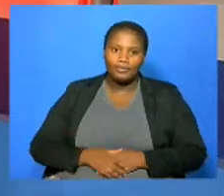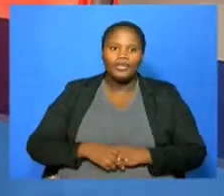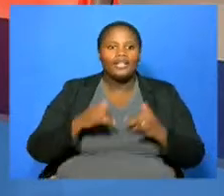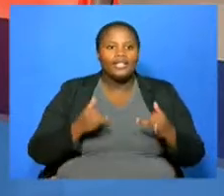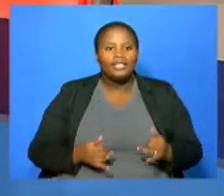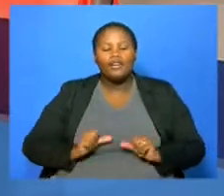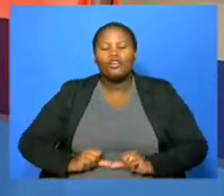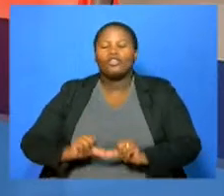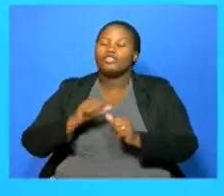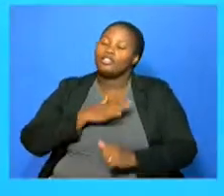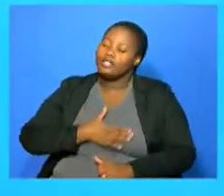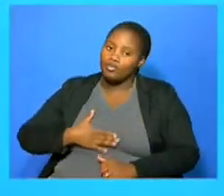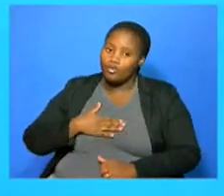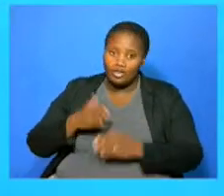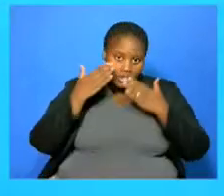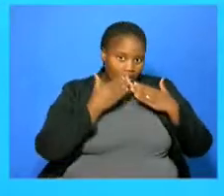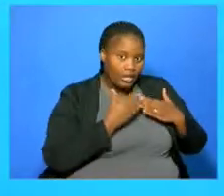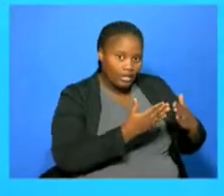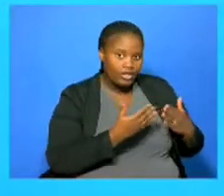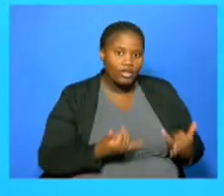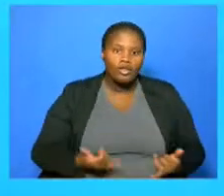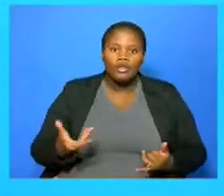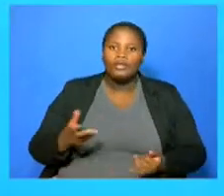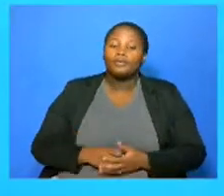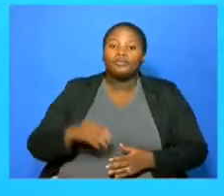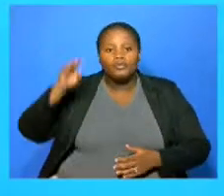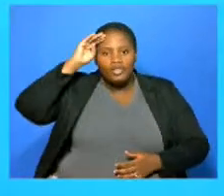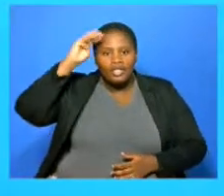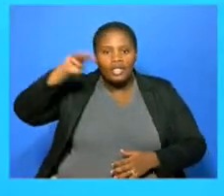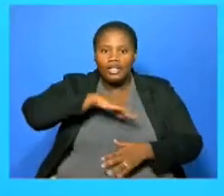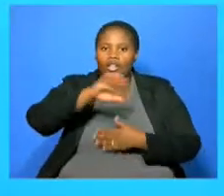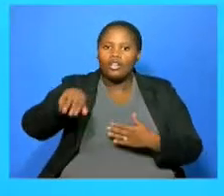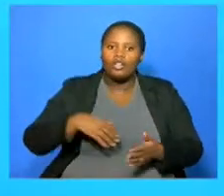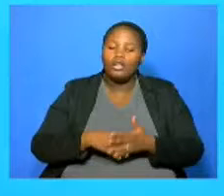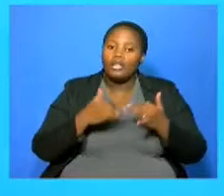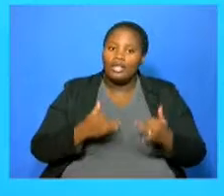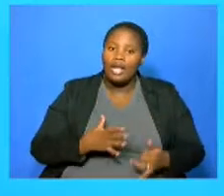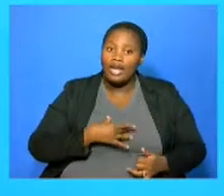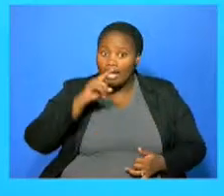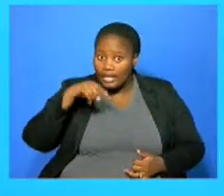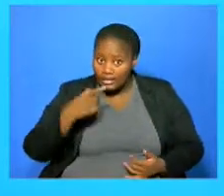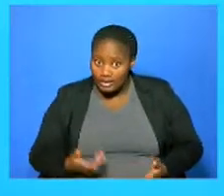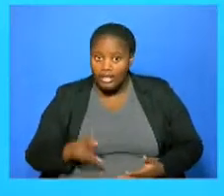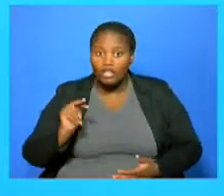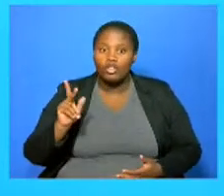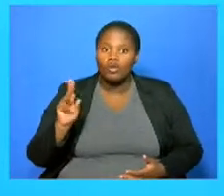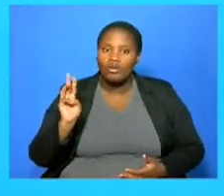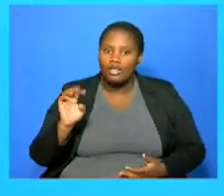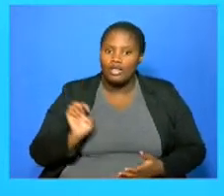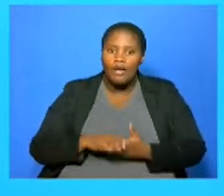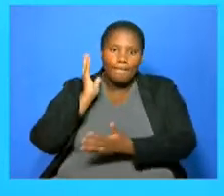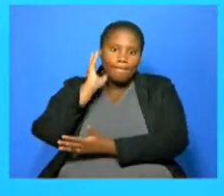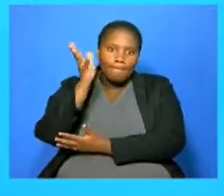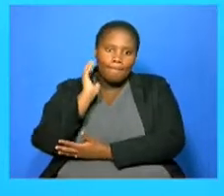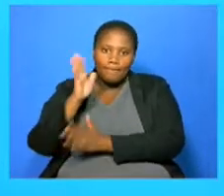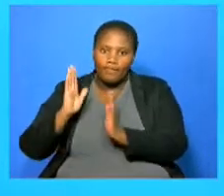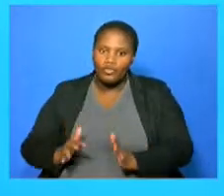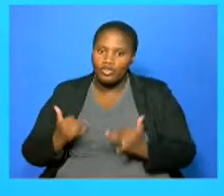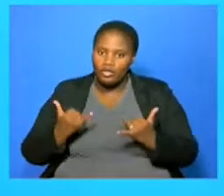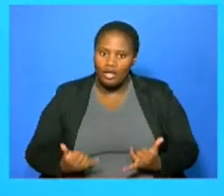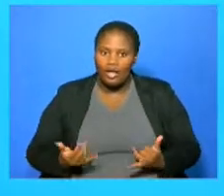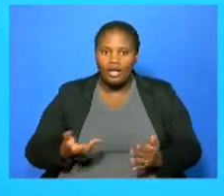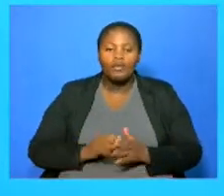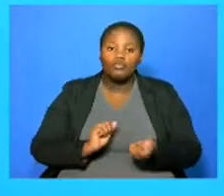Okay, please proceed, ma'am. Thank you so much, Khomsa, and greetings to you all. As she has already mentioned, I'm Khosogongwe, bringing to you Botswana Tonight